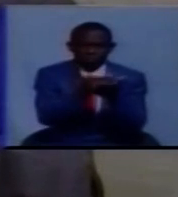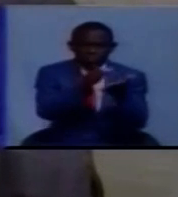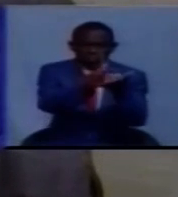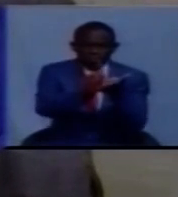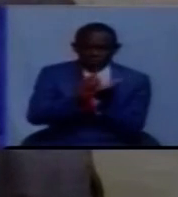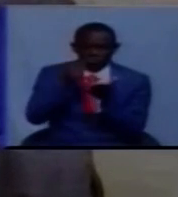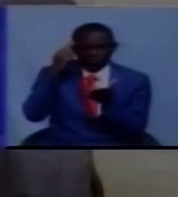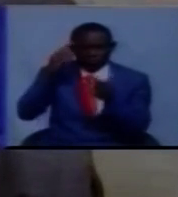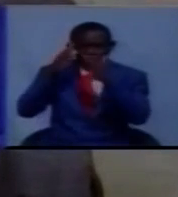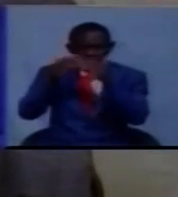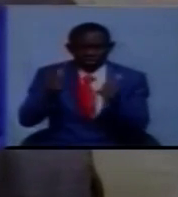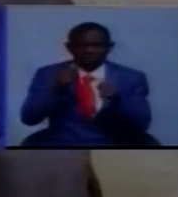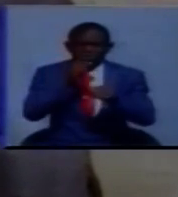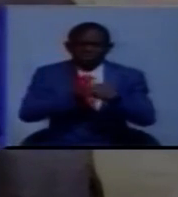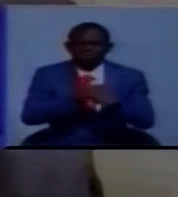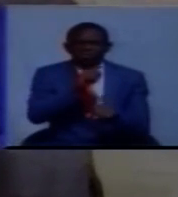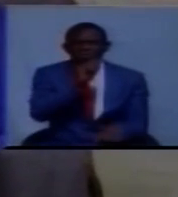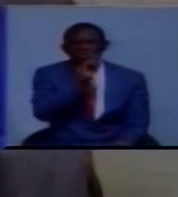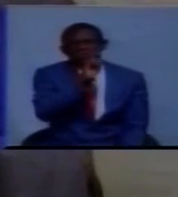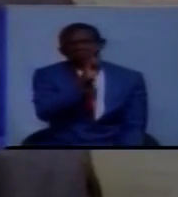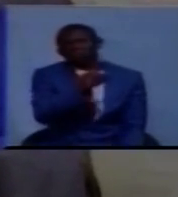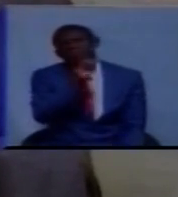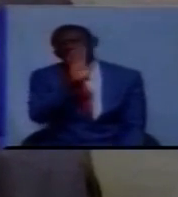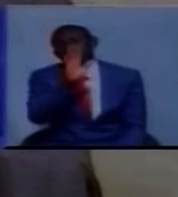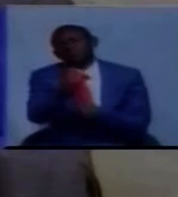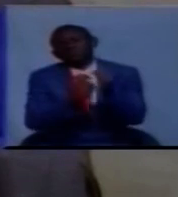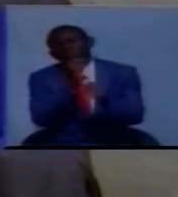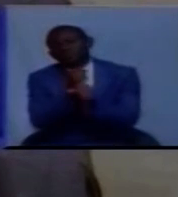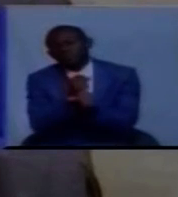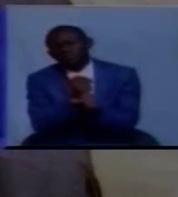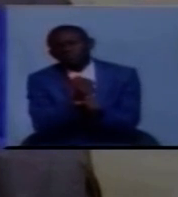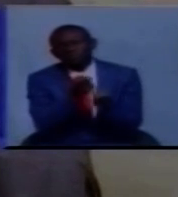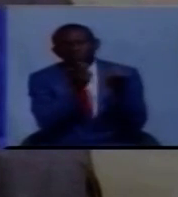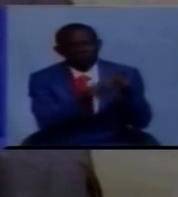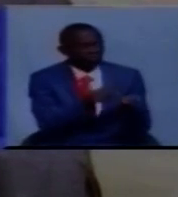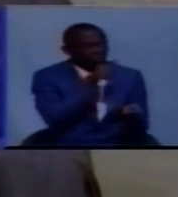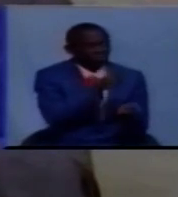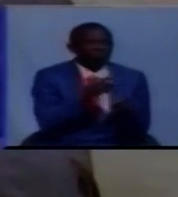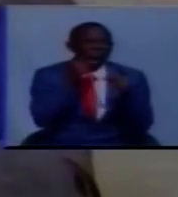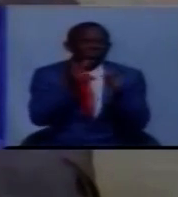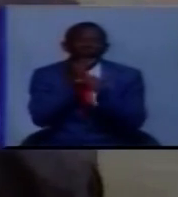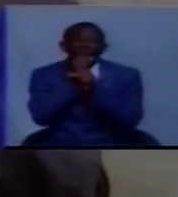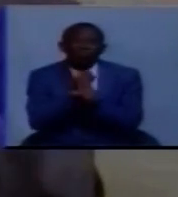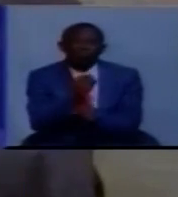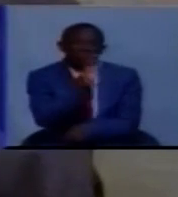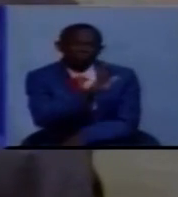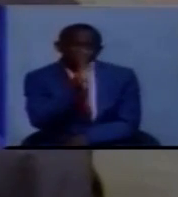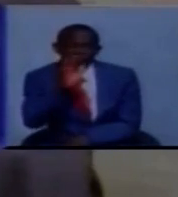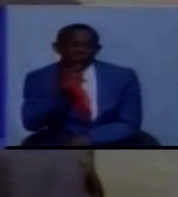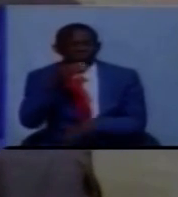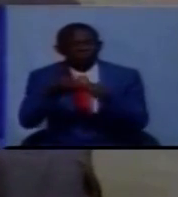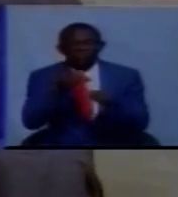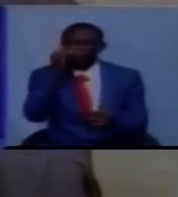time you are 55, you will have repaid of your mortgage. Then probably you can use your